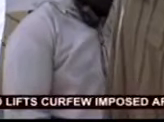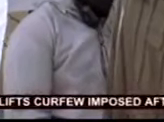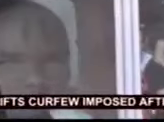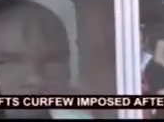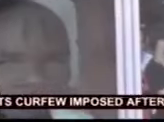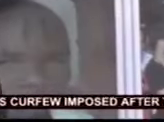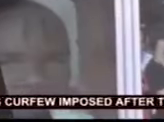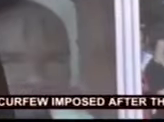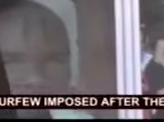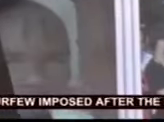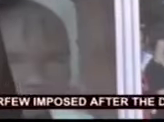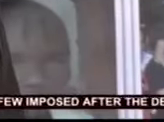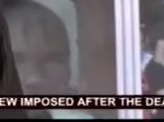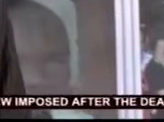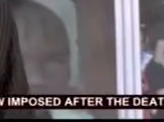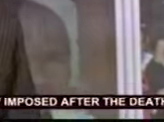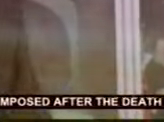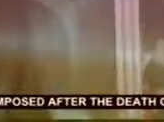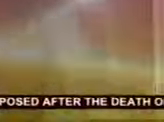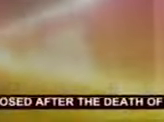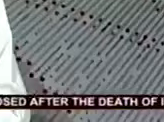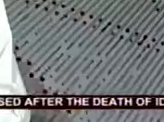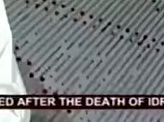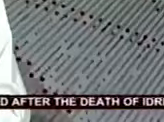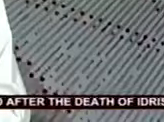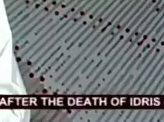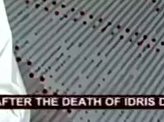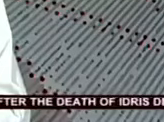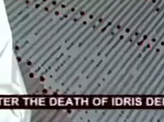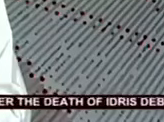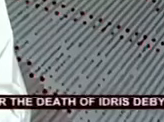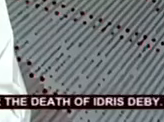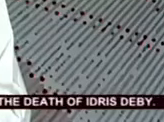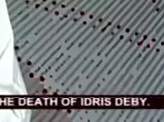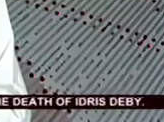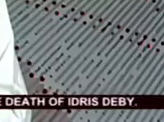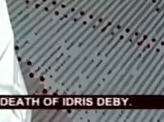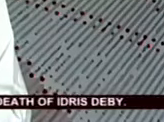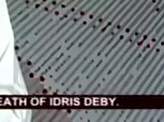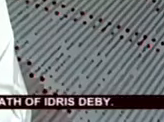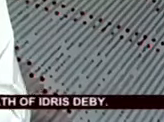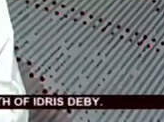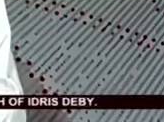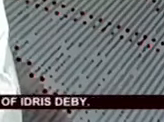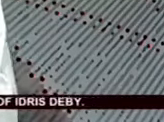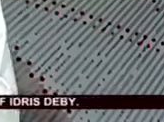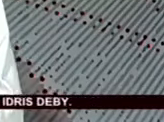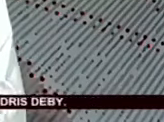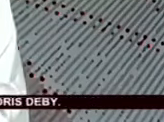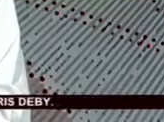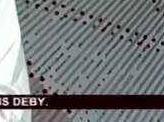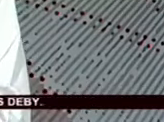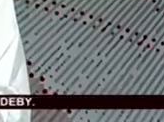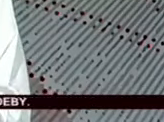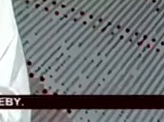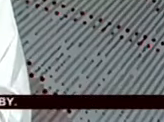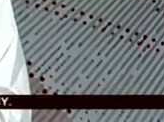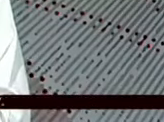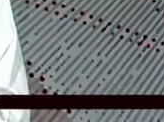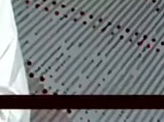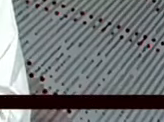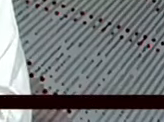kala de ngala kila fam hormodo ala baraka baka yo ale wo wole kuma moy watalardu la nyinto je bitu